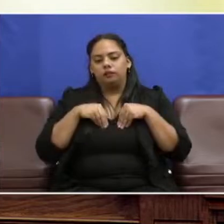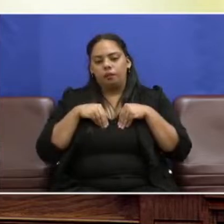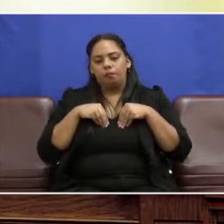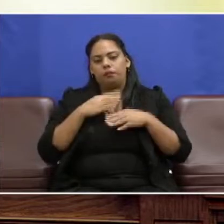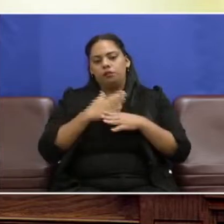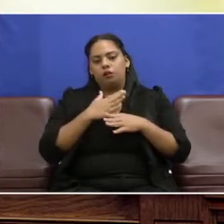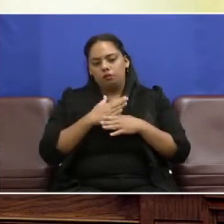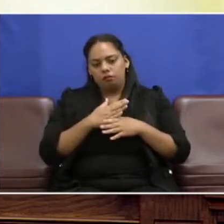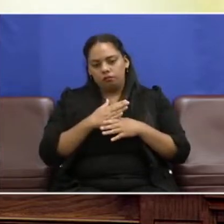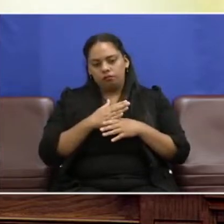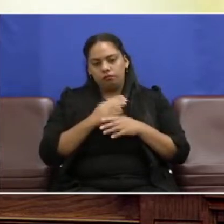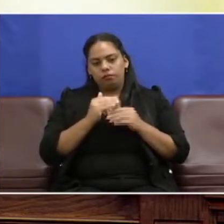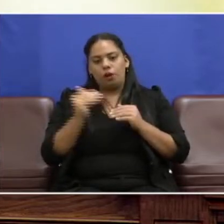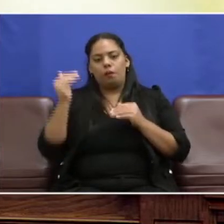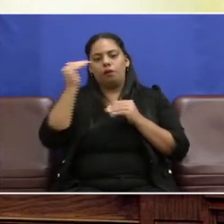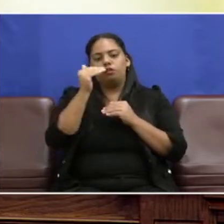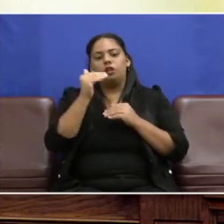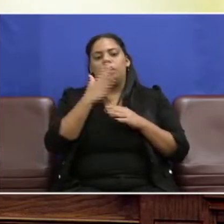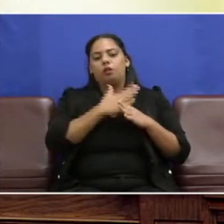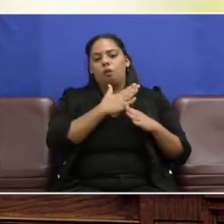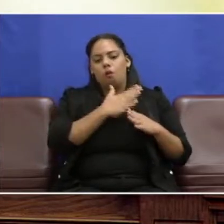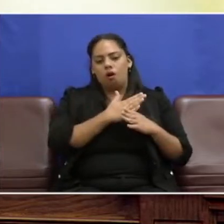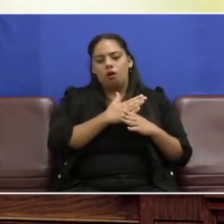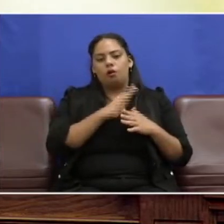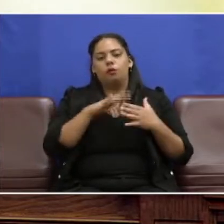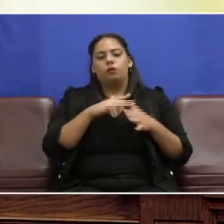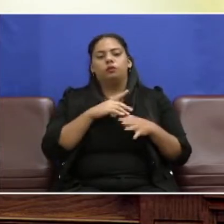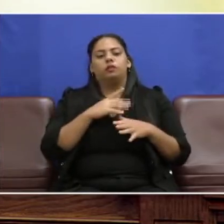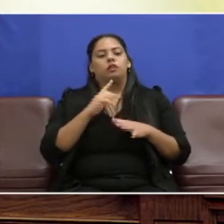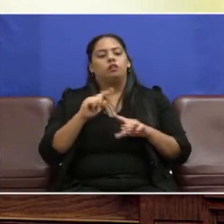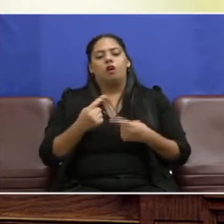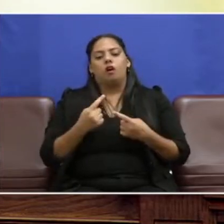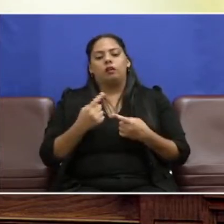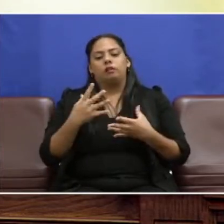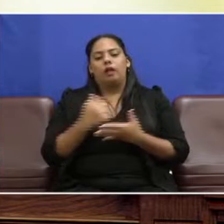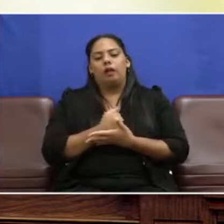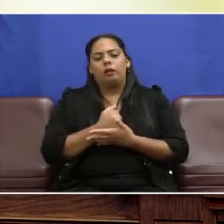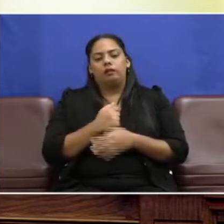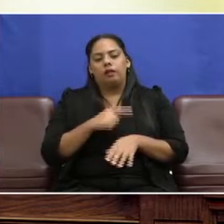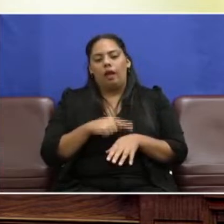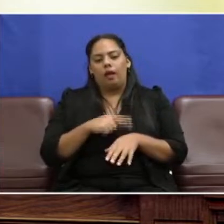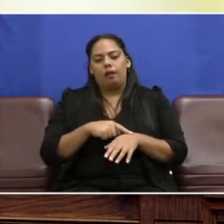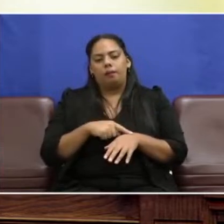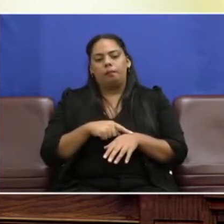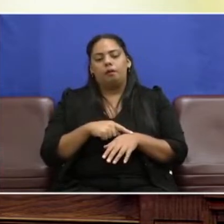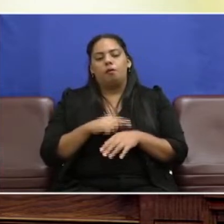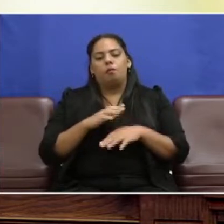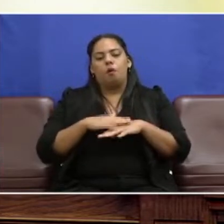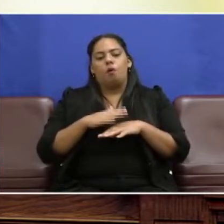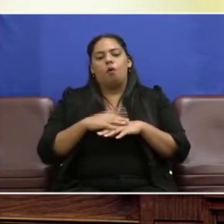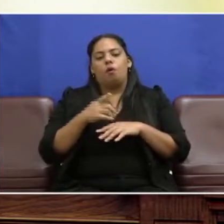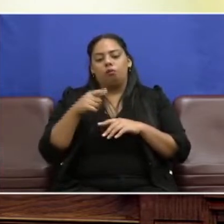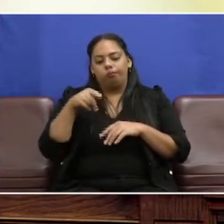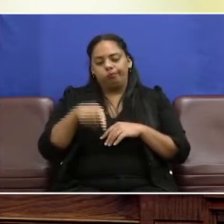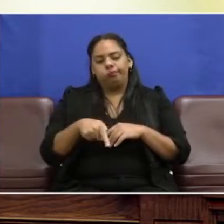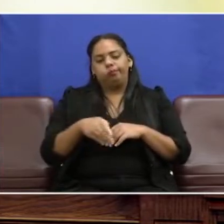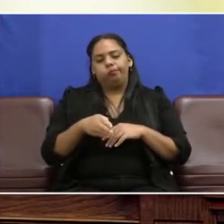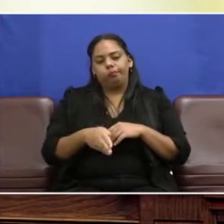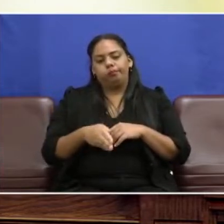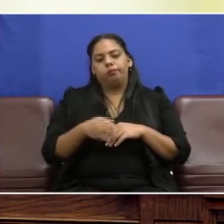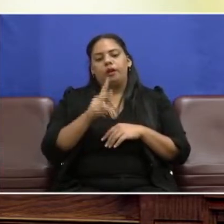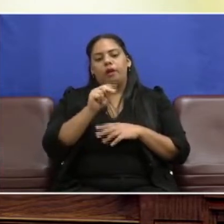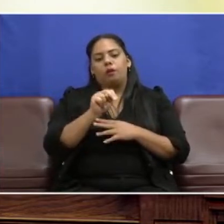able to dedicate as much time as he would have wanted to the work of the NYDA. So he has withdrawn his